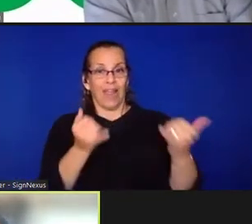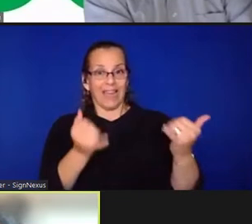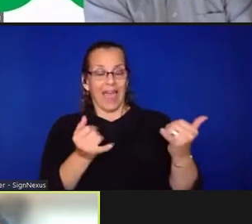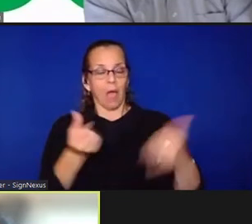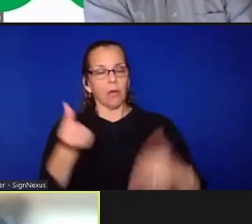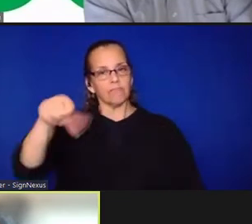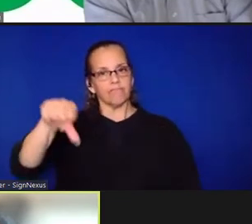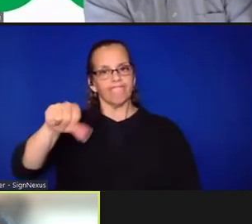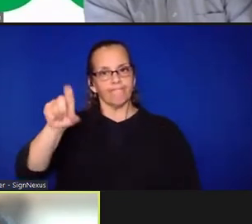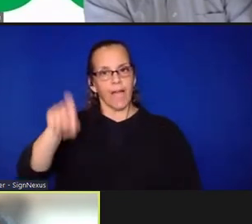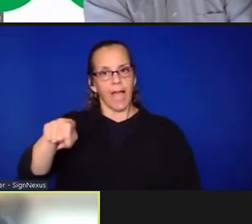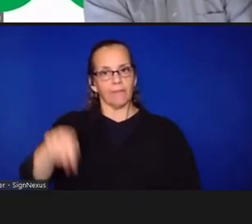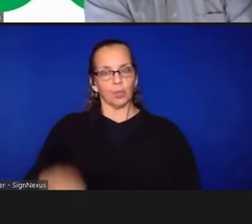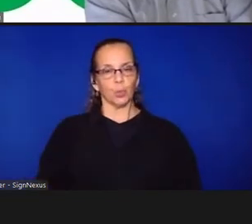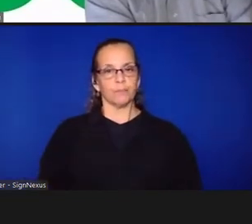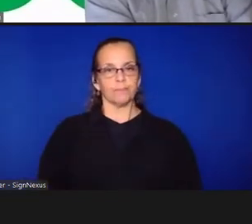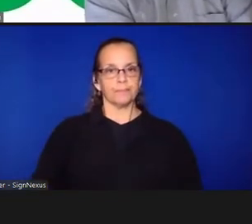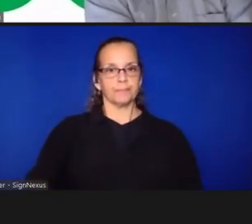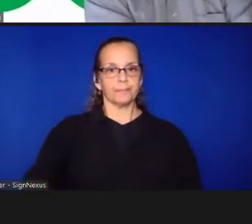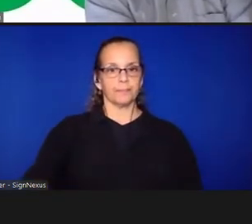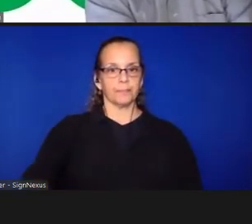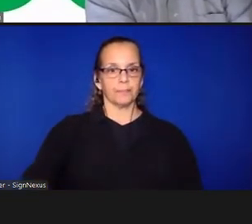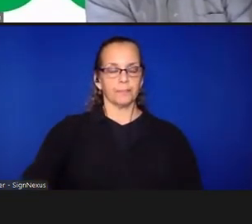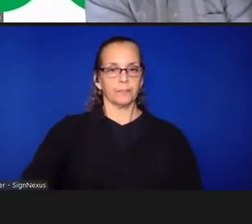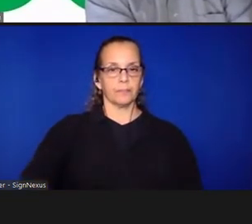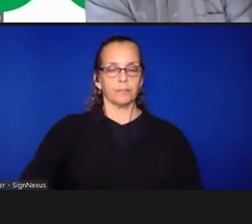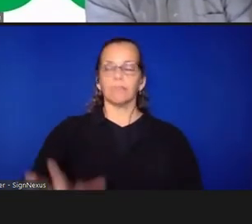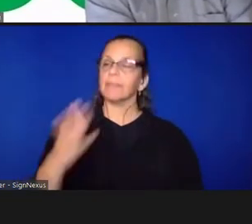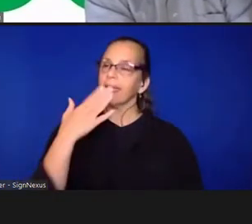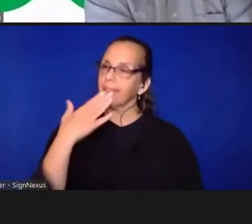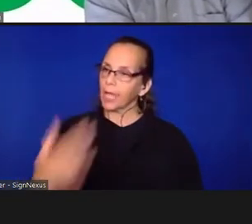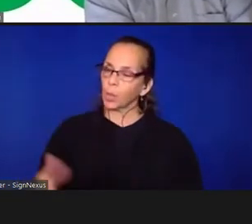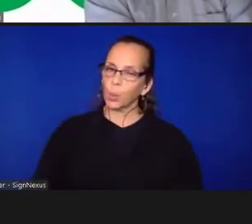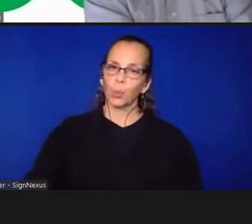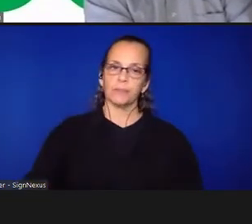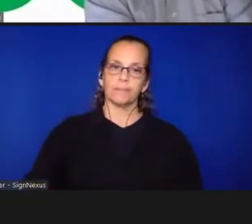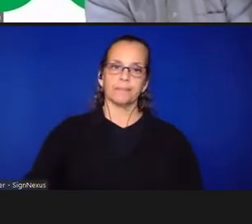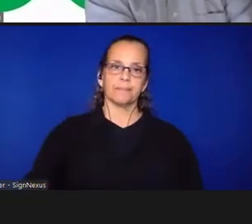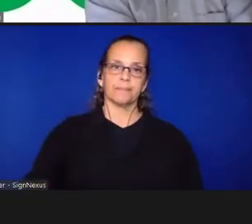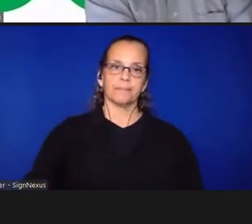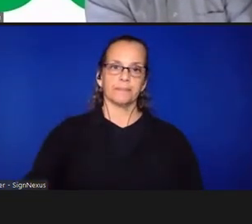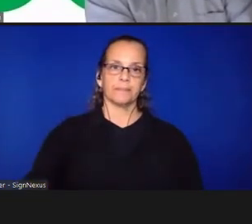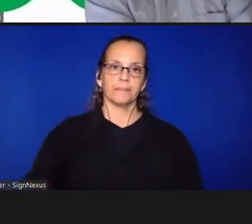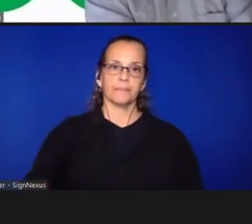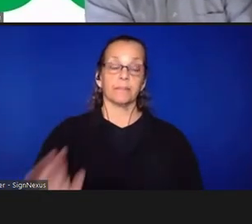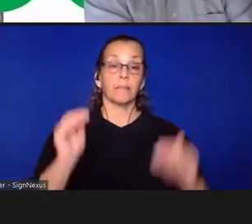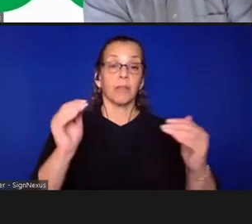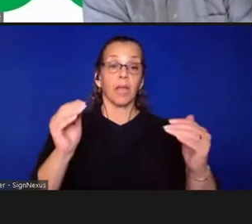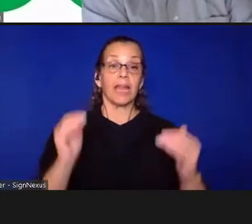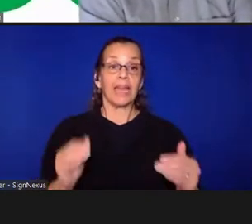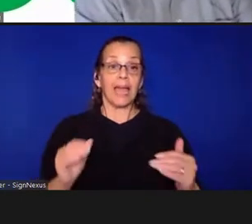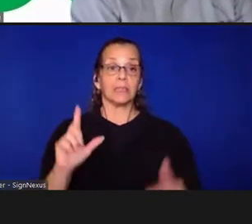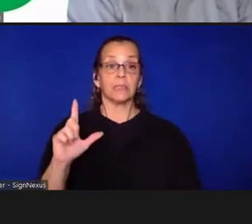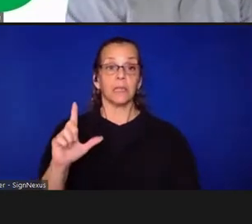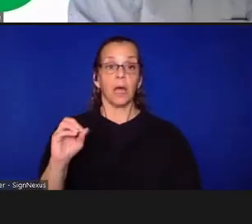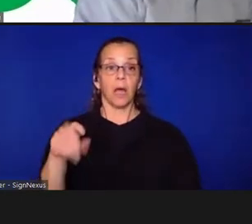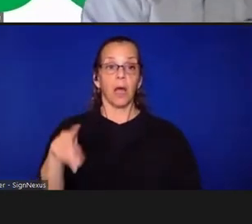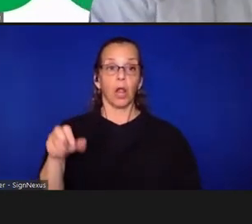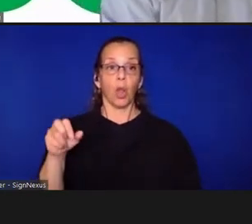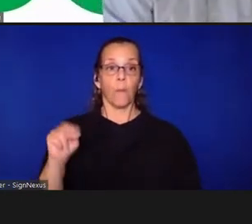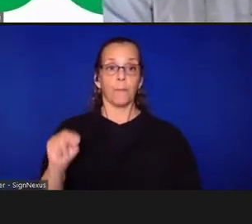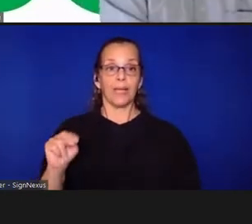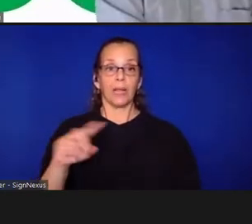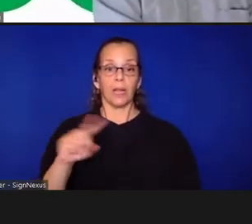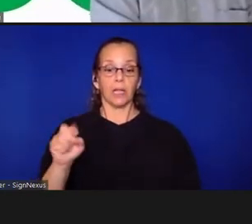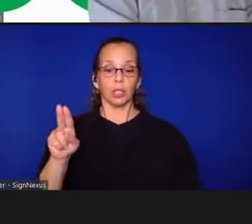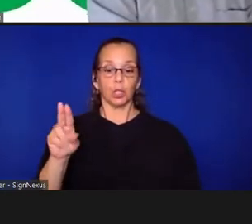you thank you our next speaker is lopen Zoo followed by Erica